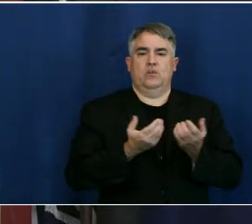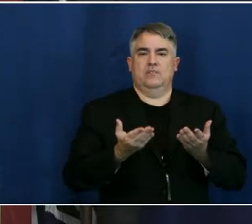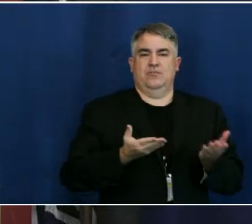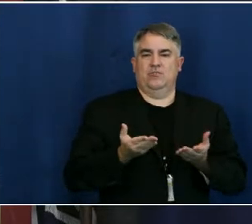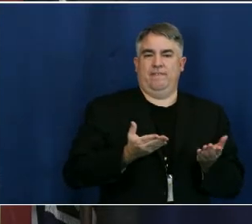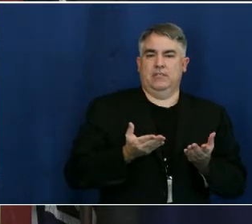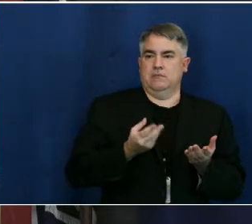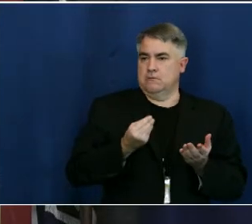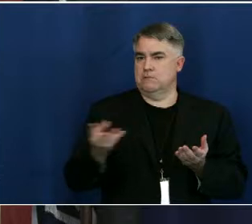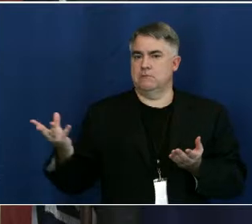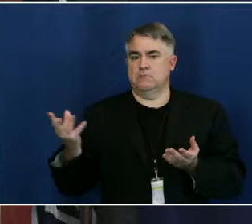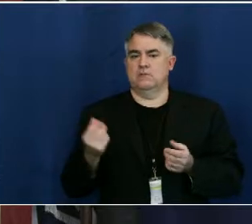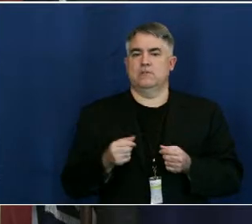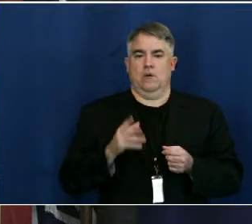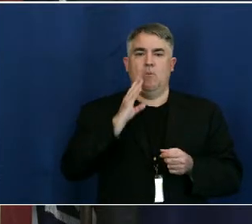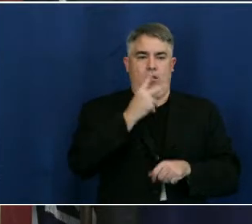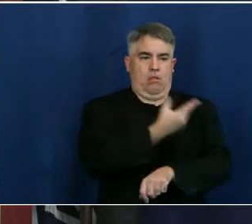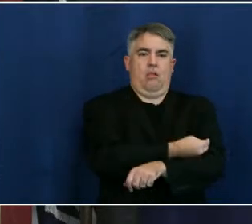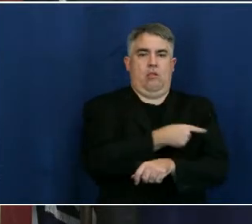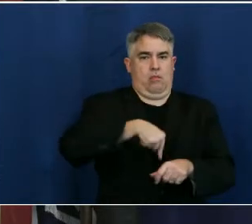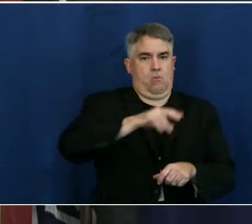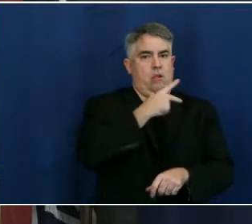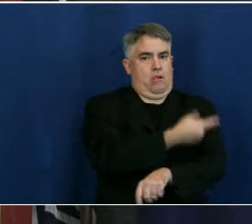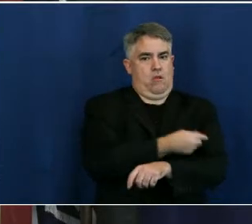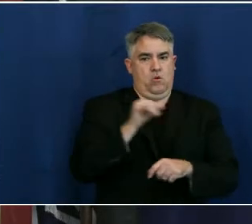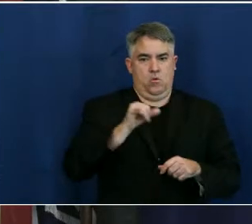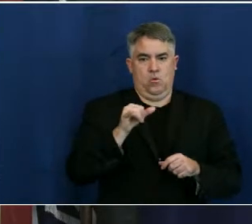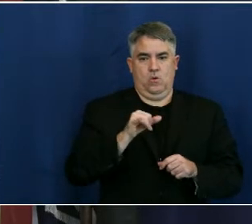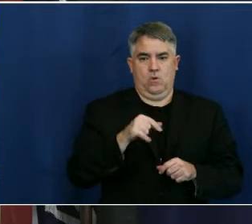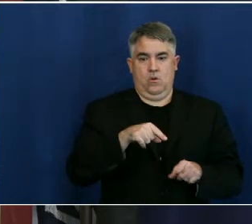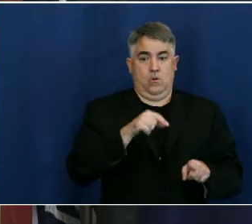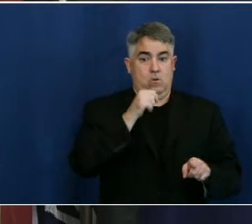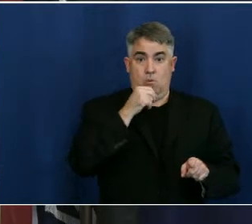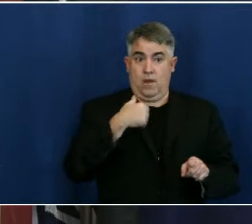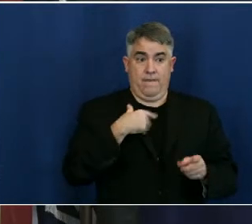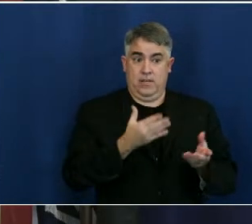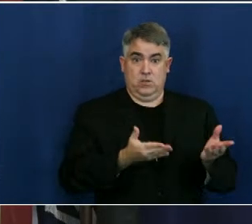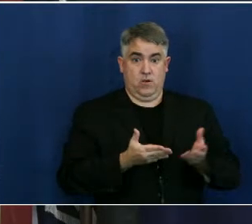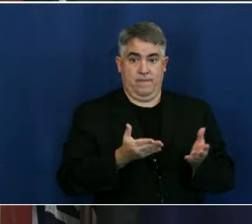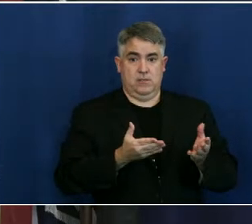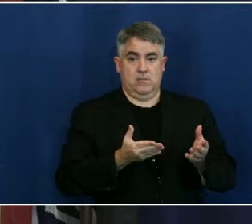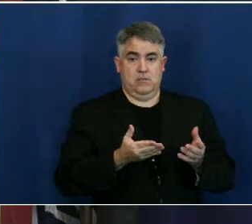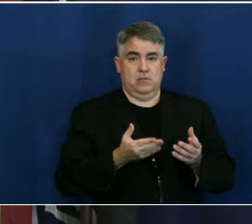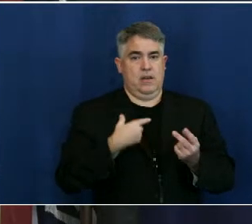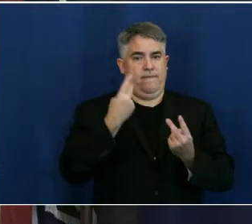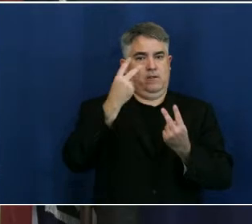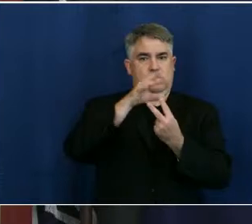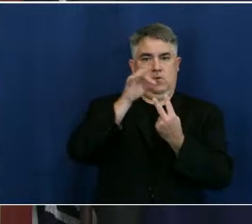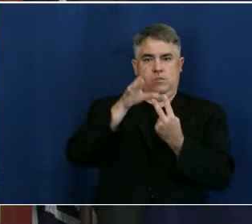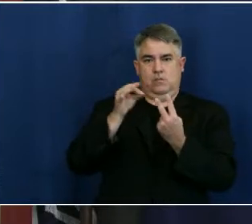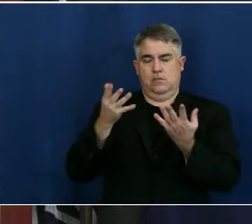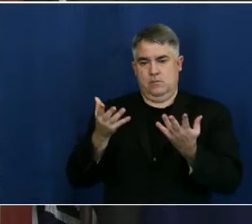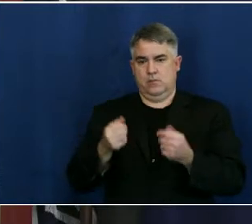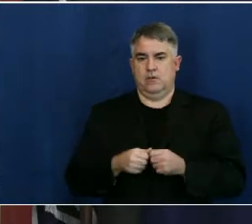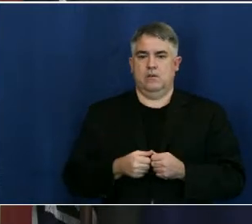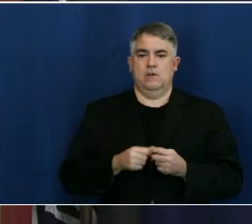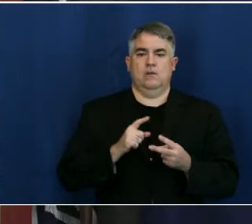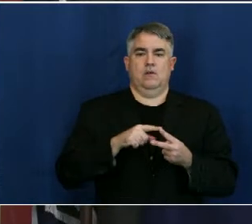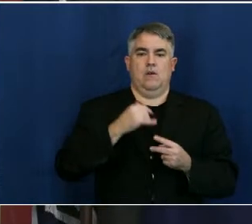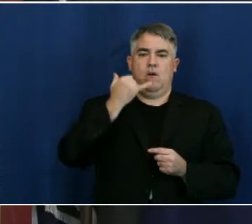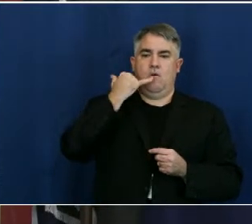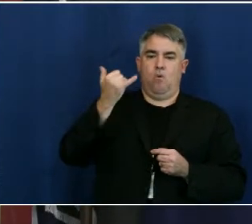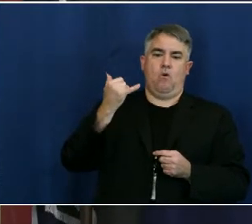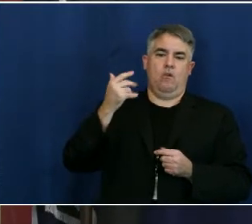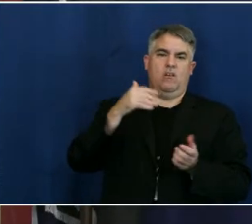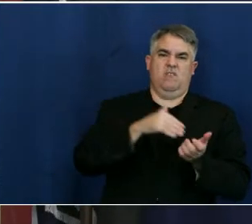not a part of in-home supportive services, they have two options. One is contacting their healthcare provider where they normally get their healthcare